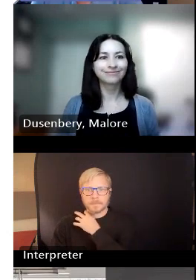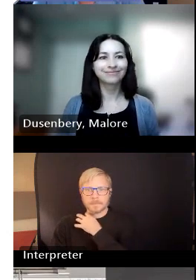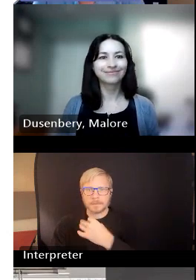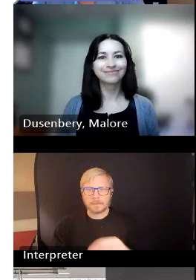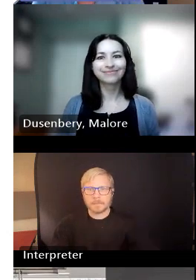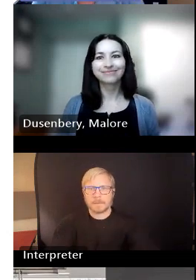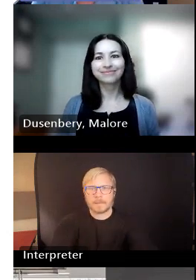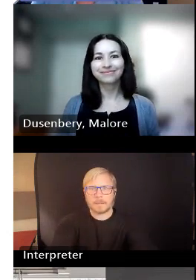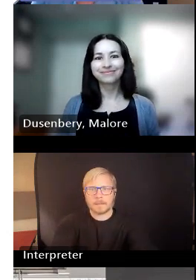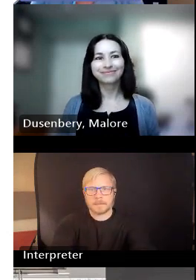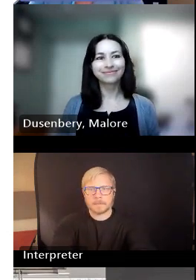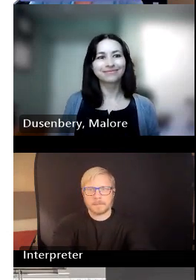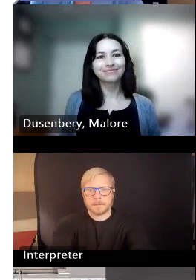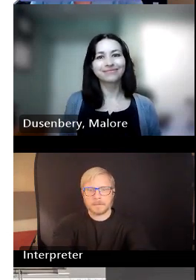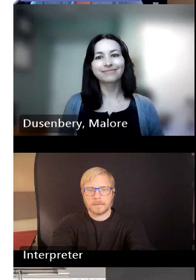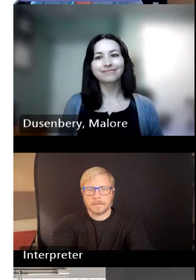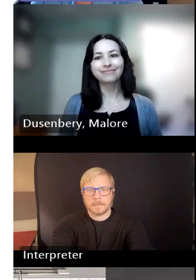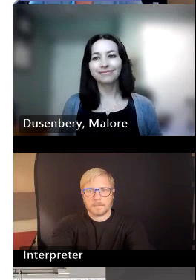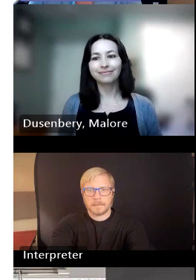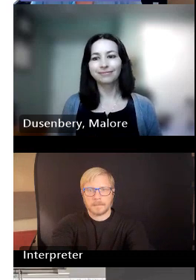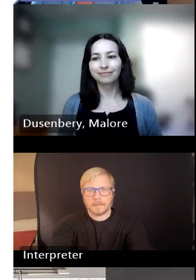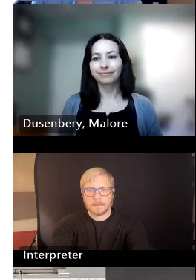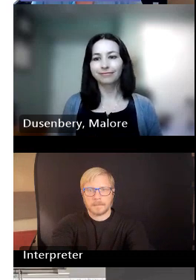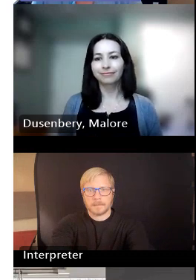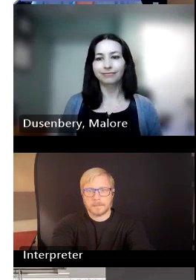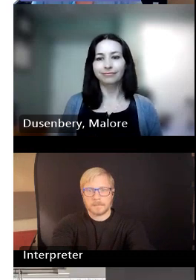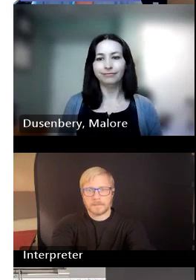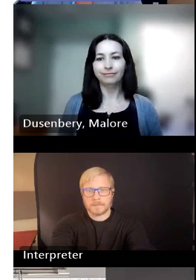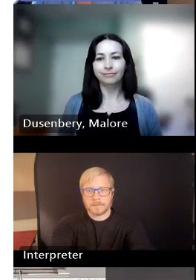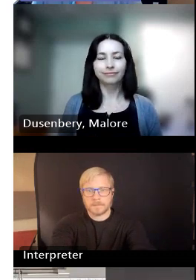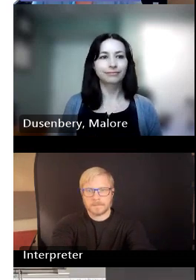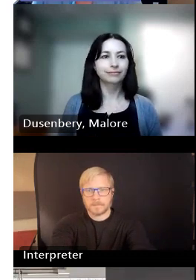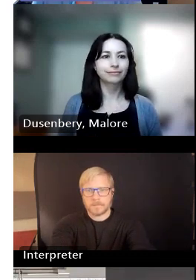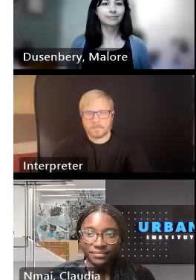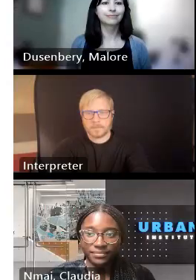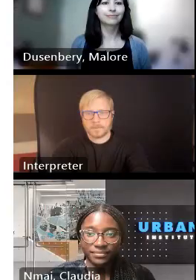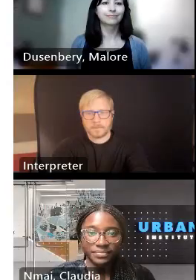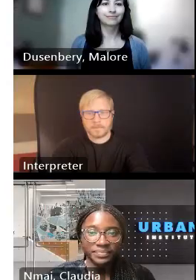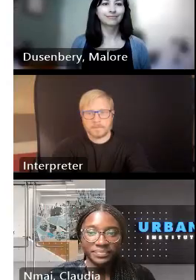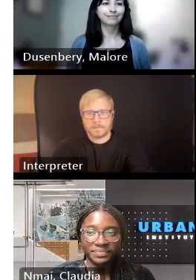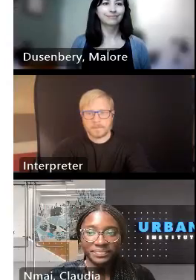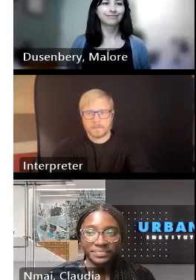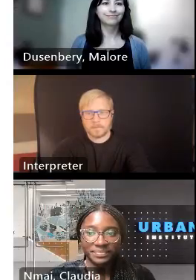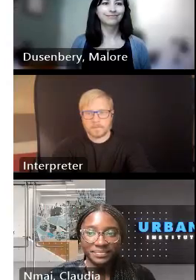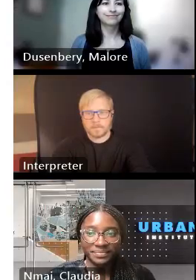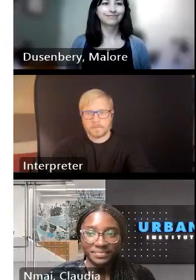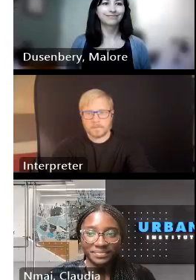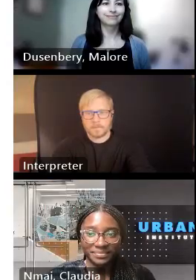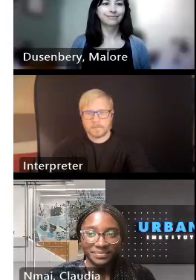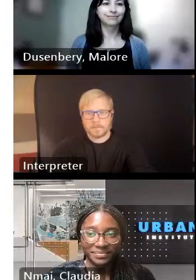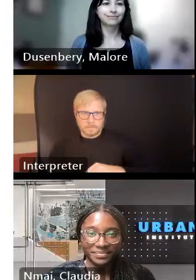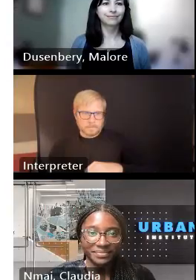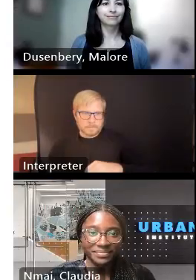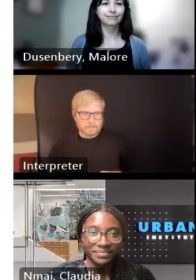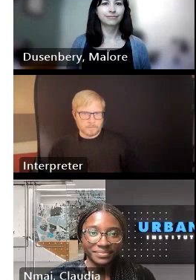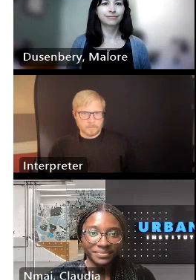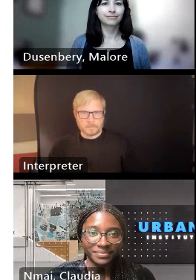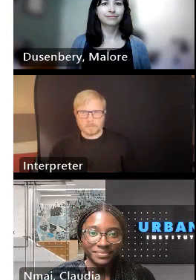and the first one that we are using Teams. So please bear with us if we have a couple of